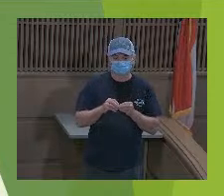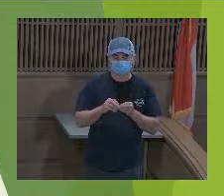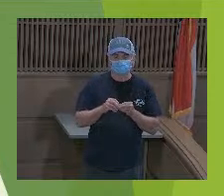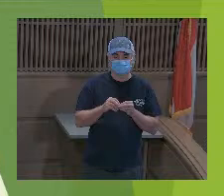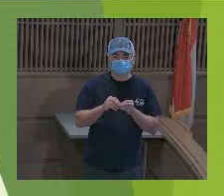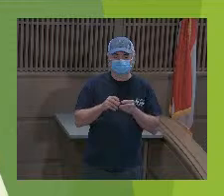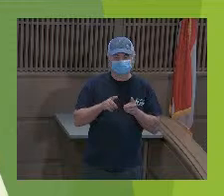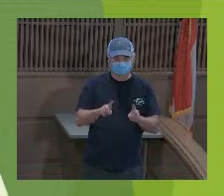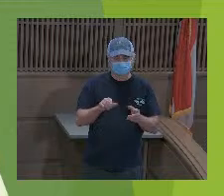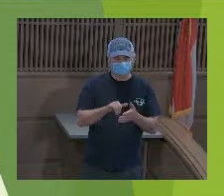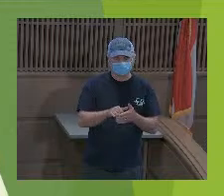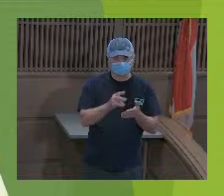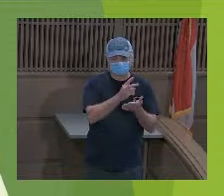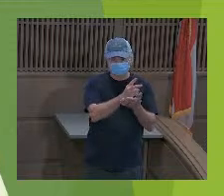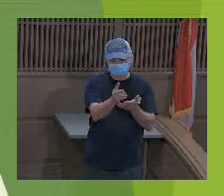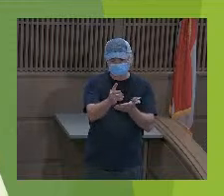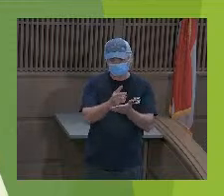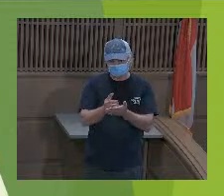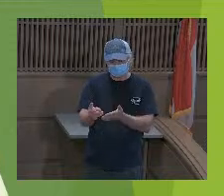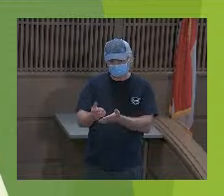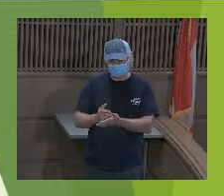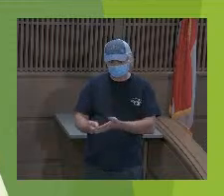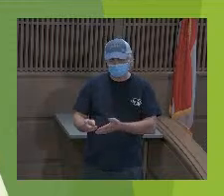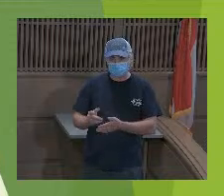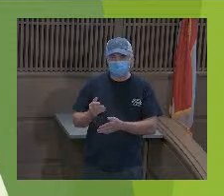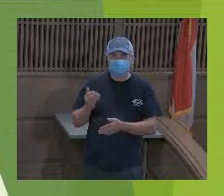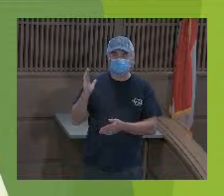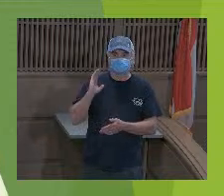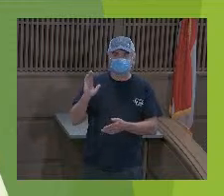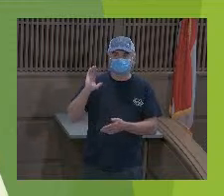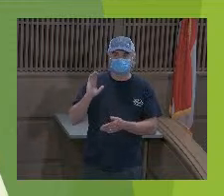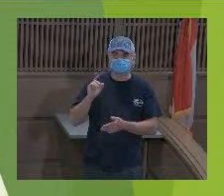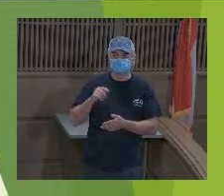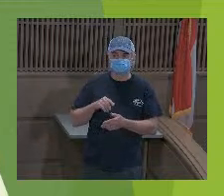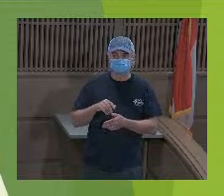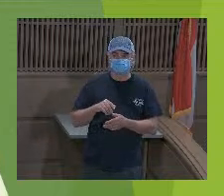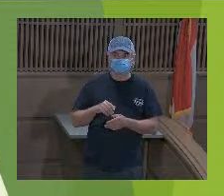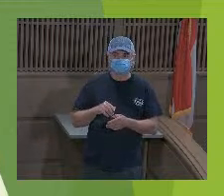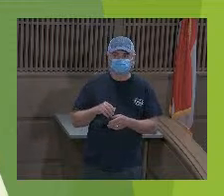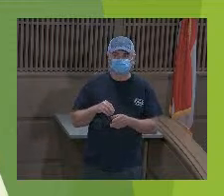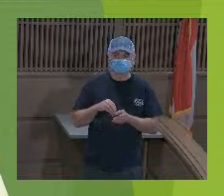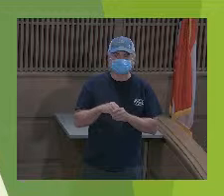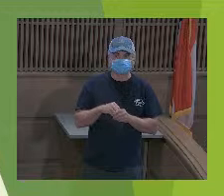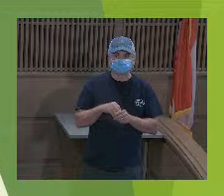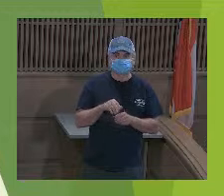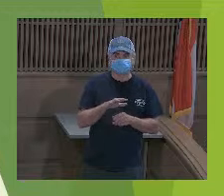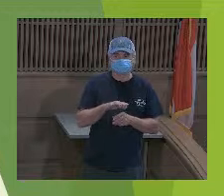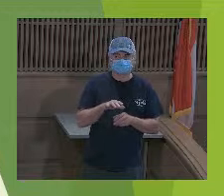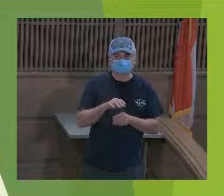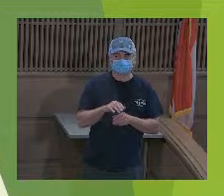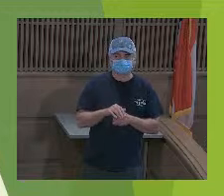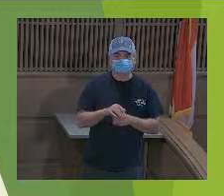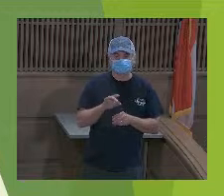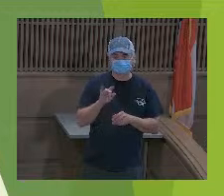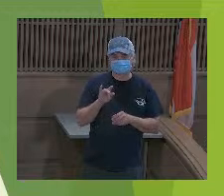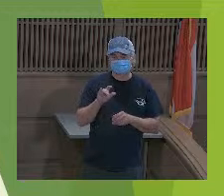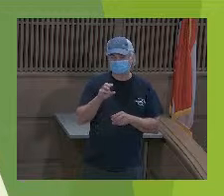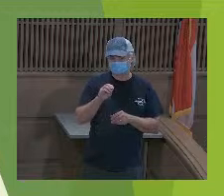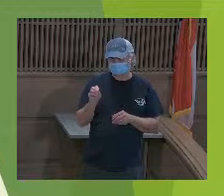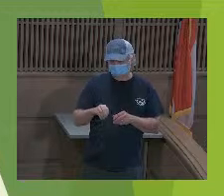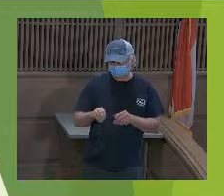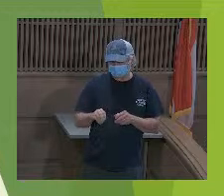Again, early in the year, we were up in the mid-teens. At one time in January, it got up to